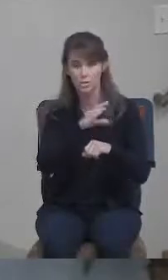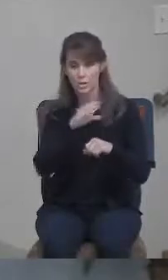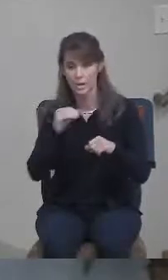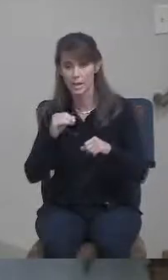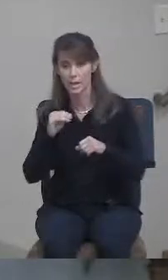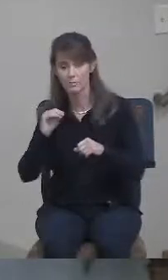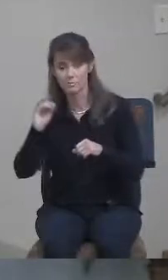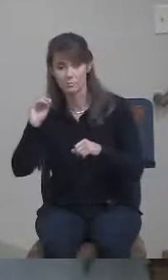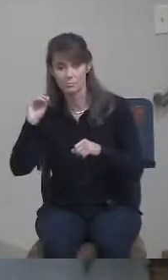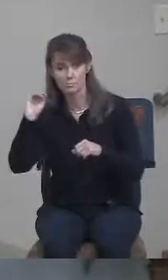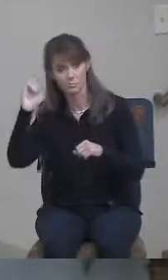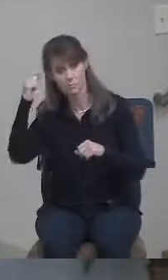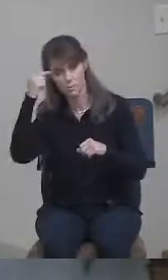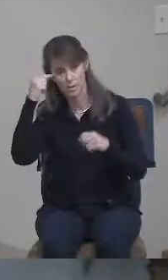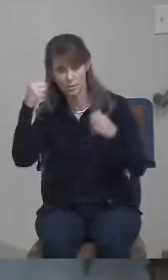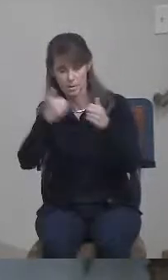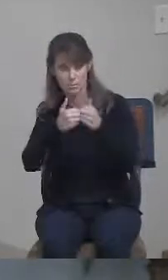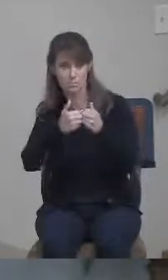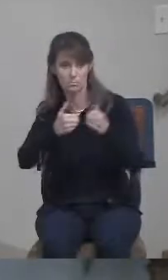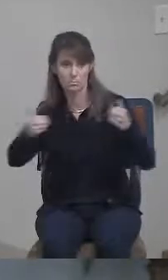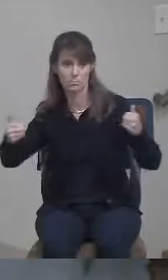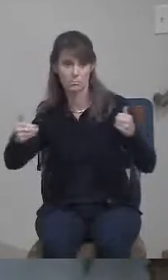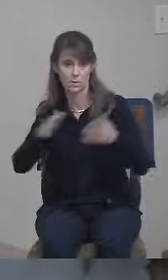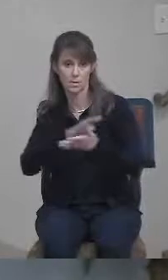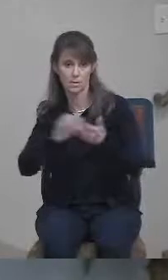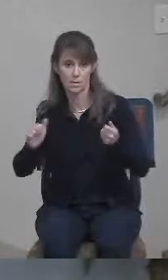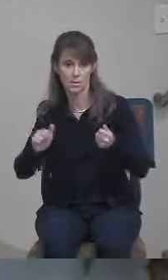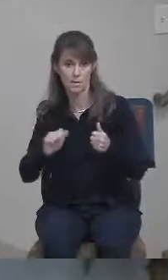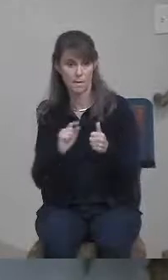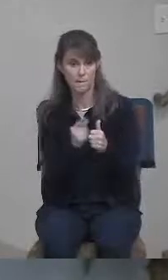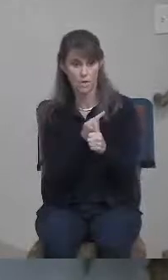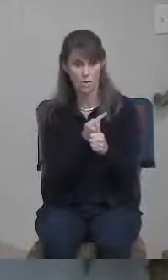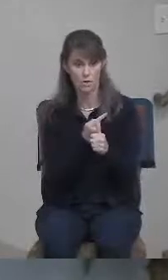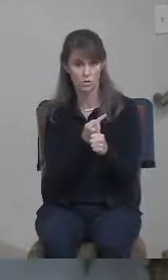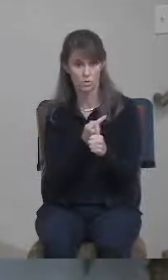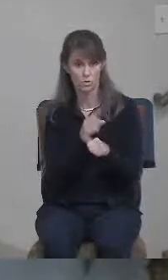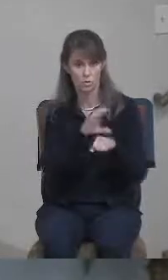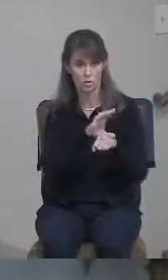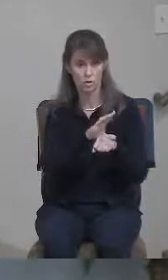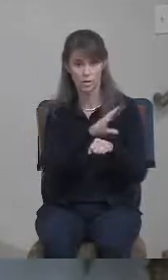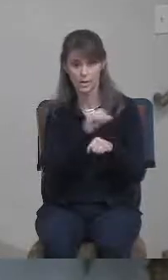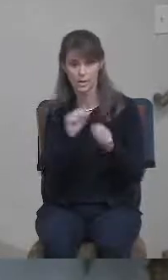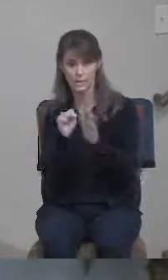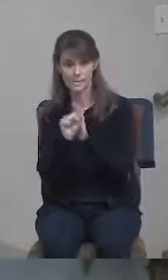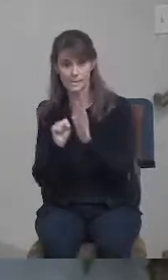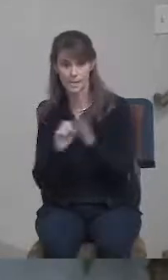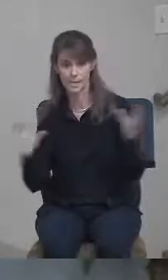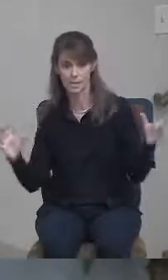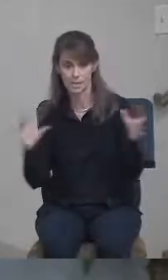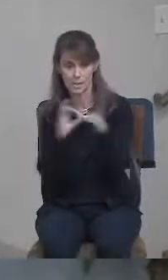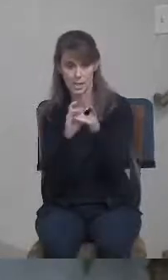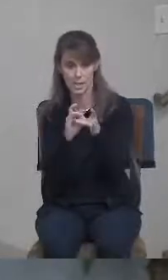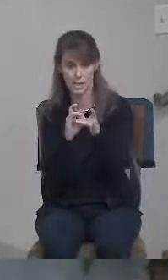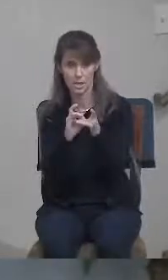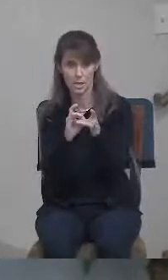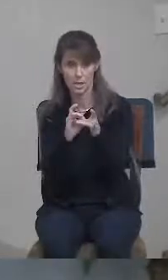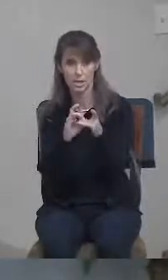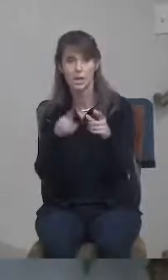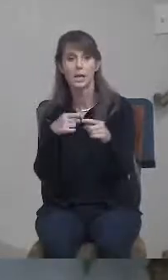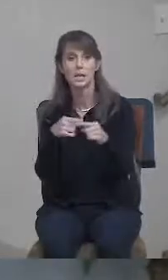and the state were together, but that was abolished in